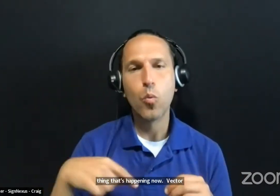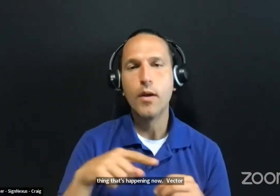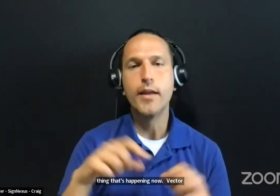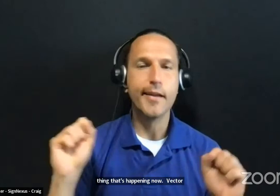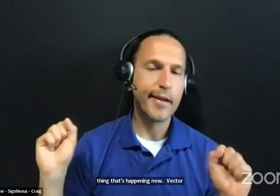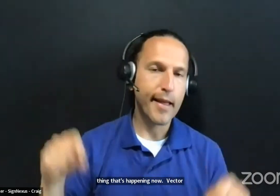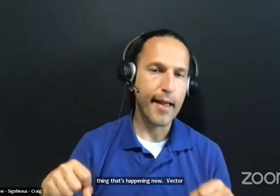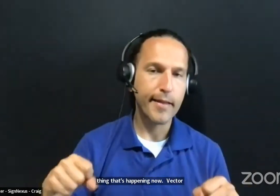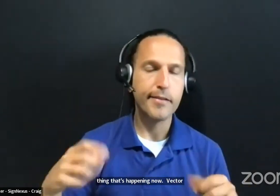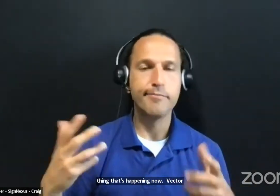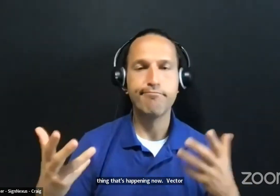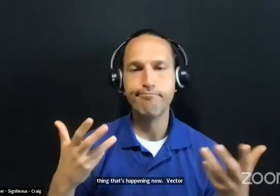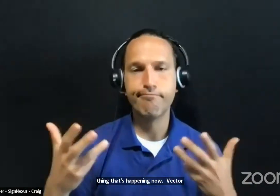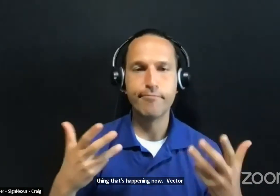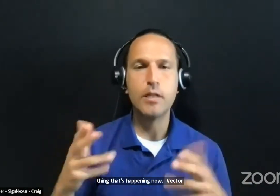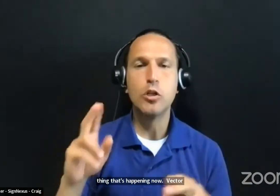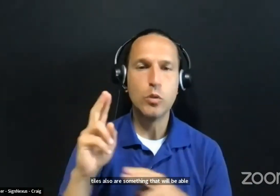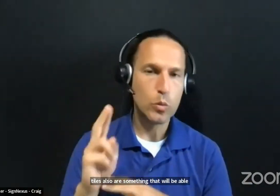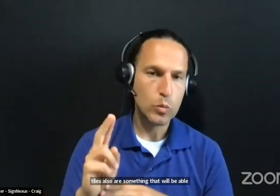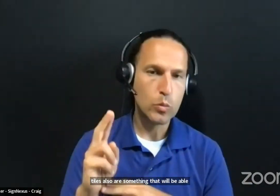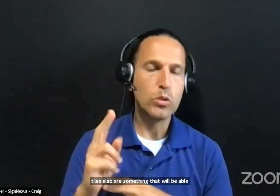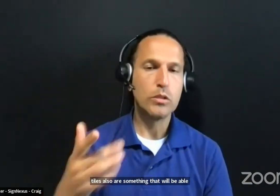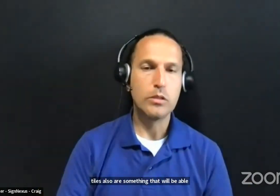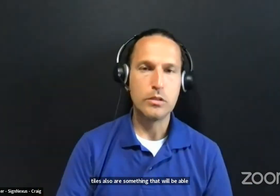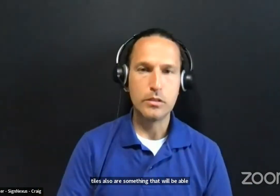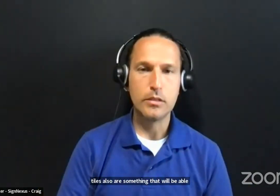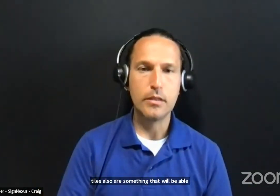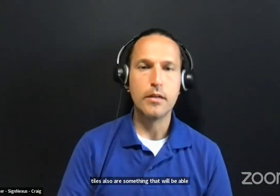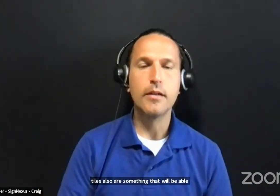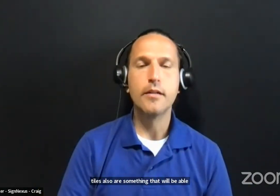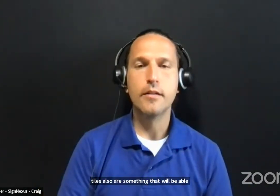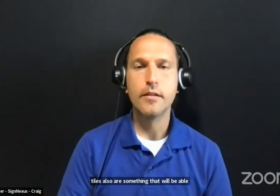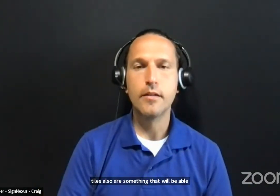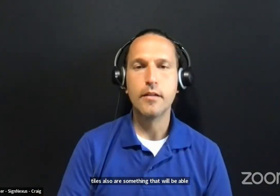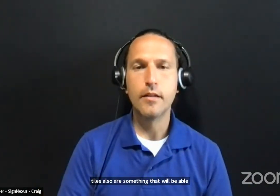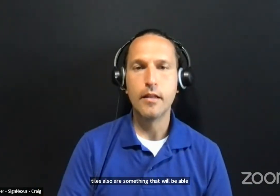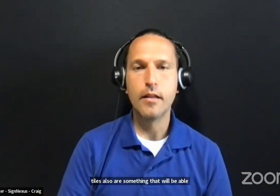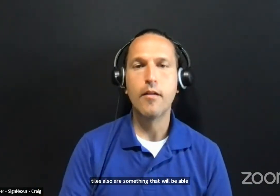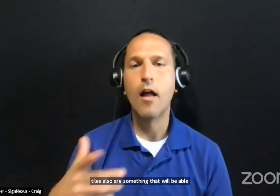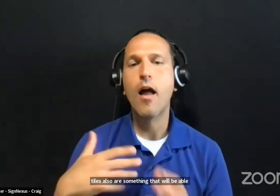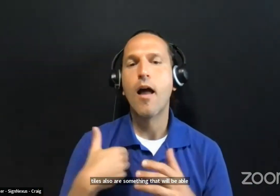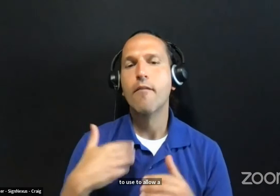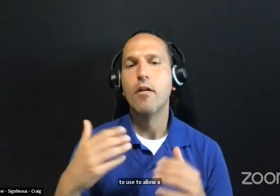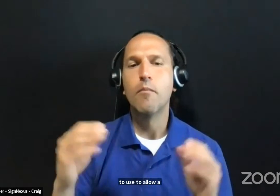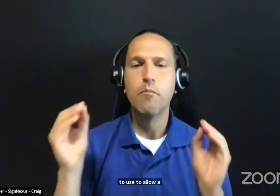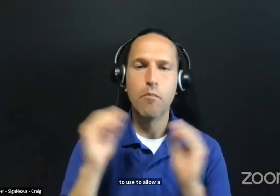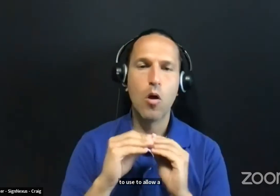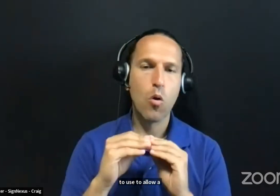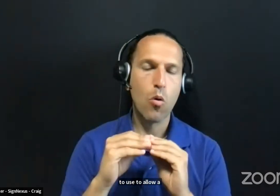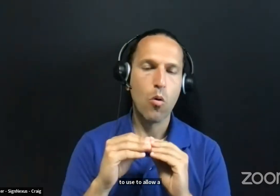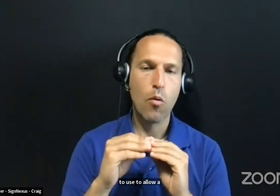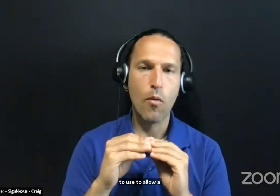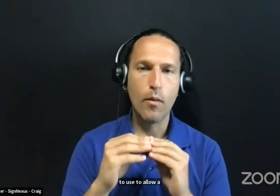to use to allow a lot more of the